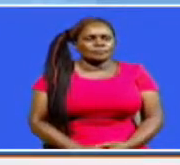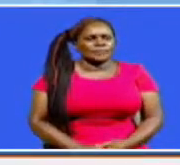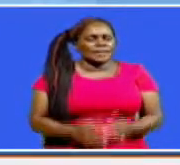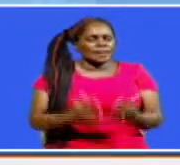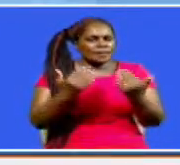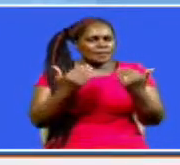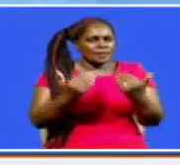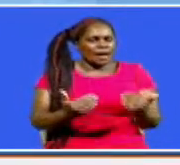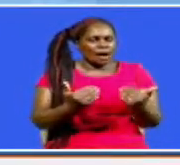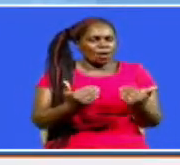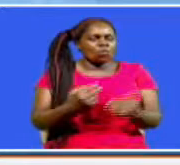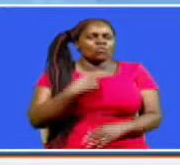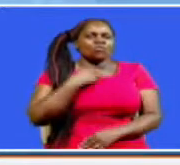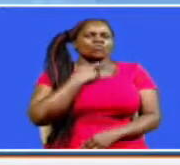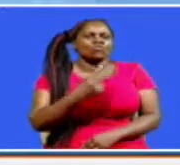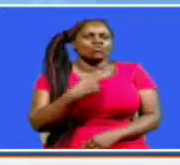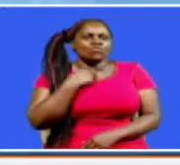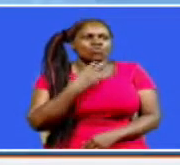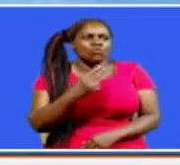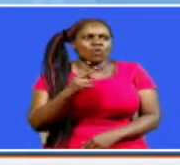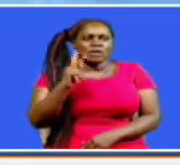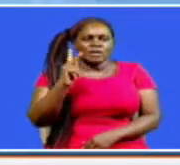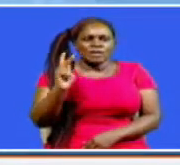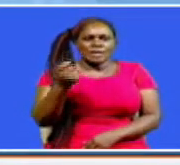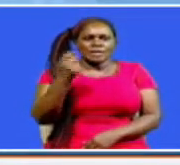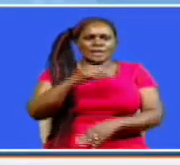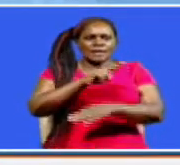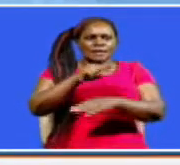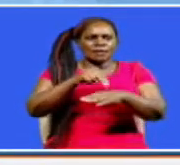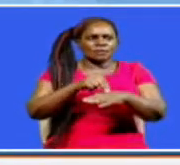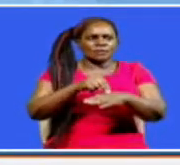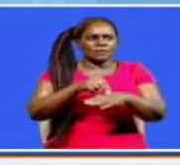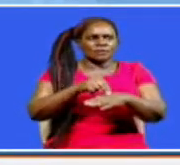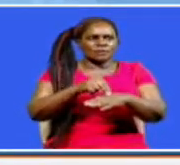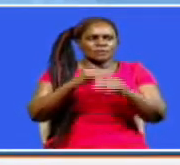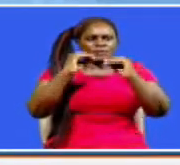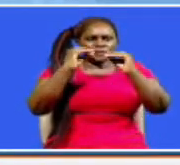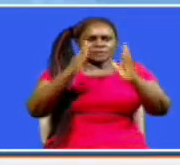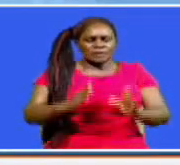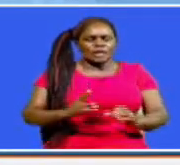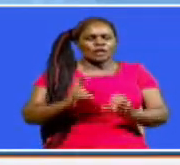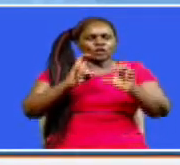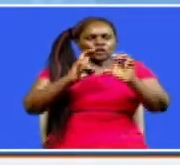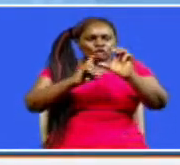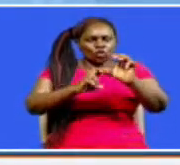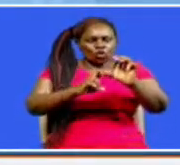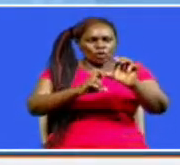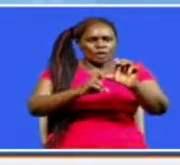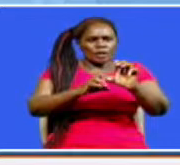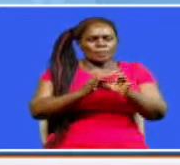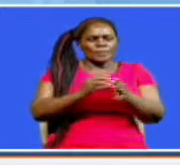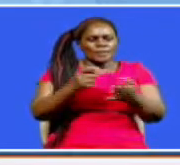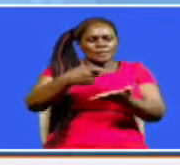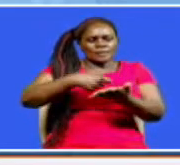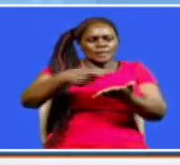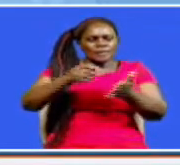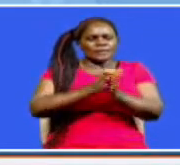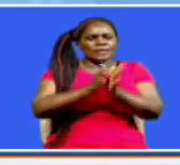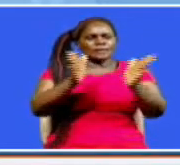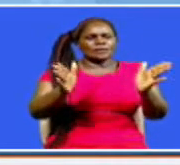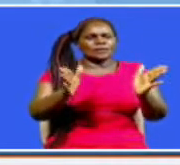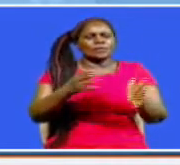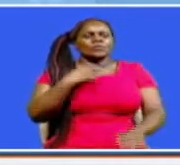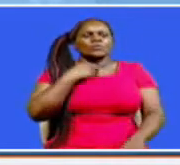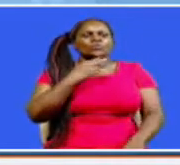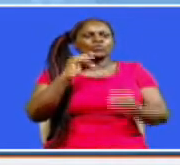Right, from KUPET to the Kenya National Union of Teachers. We're now joined on phone by the Secretary General of the